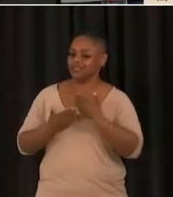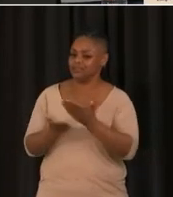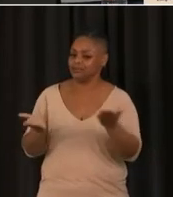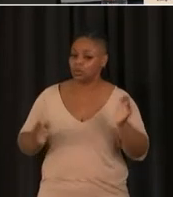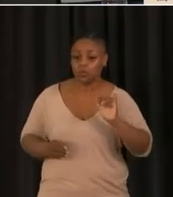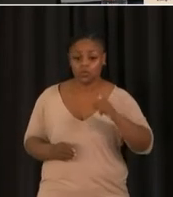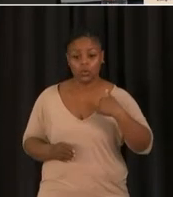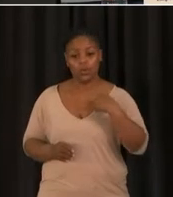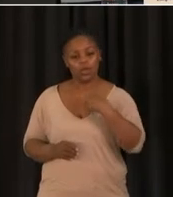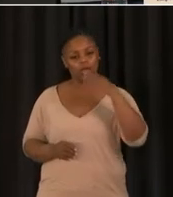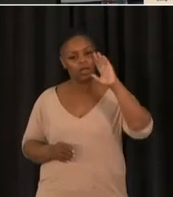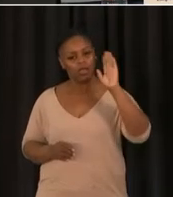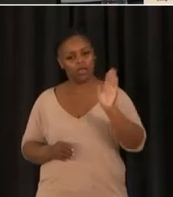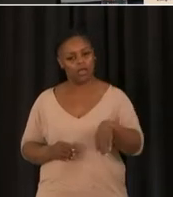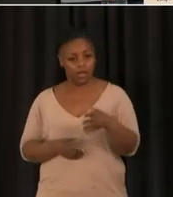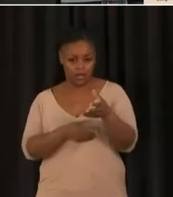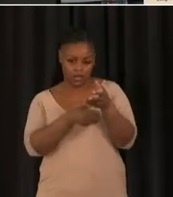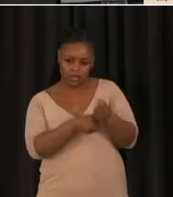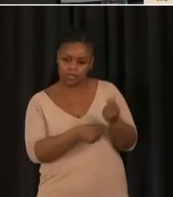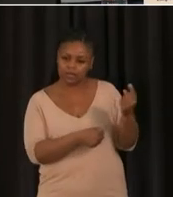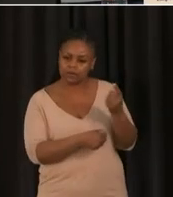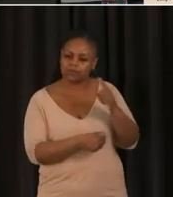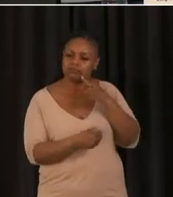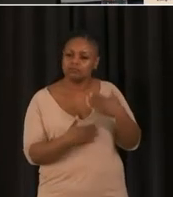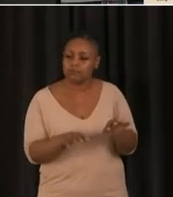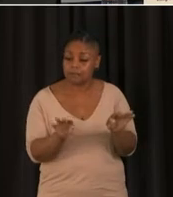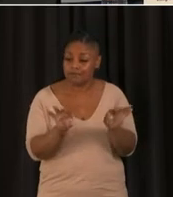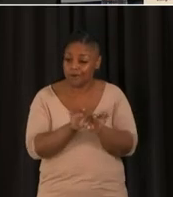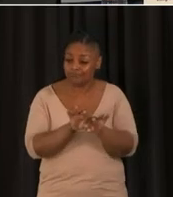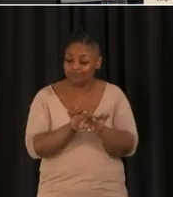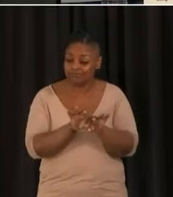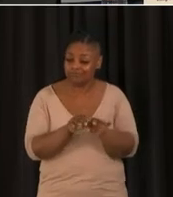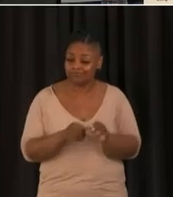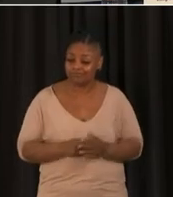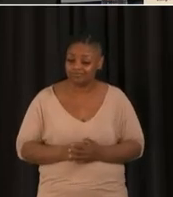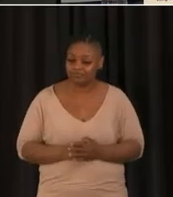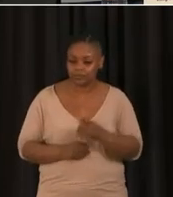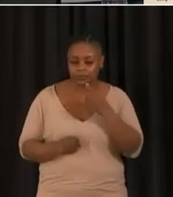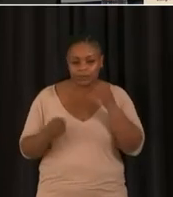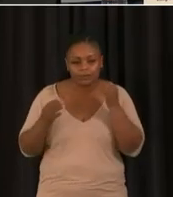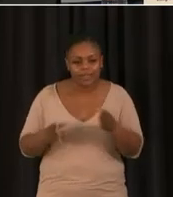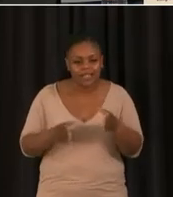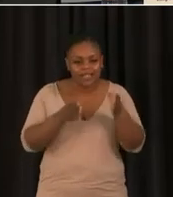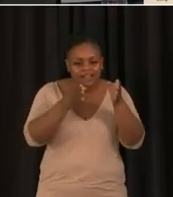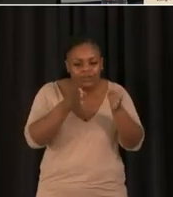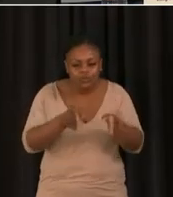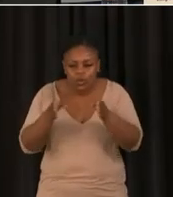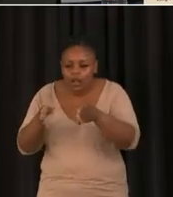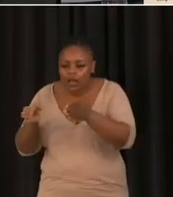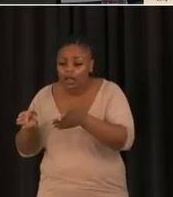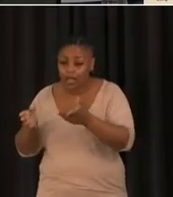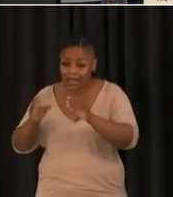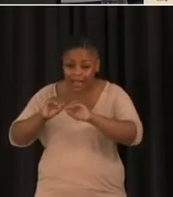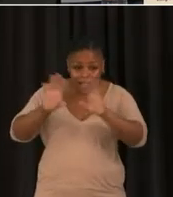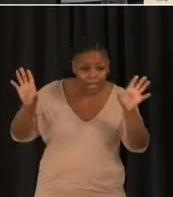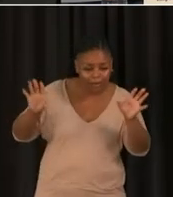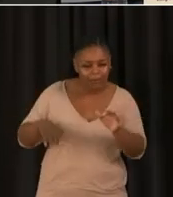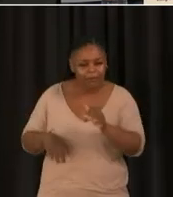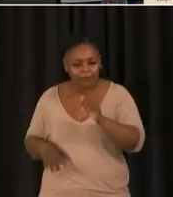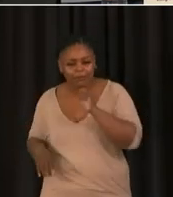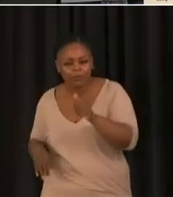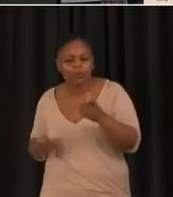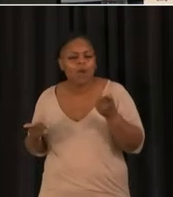create a rub for someone as they're trying to manage their personal finances. Our agency, and specifically through our Bank